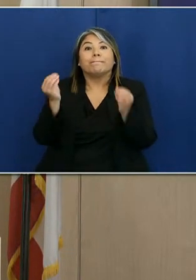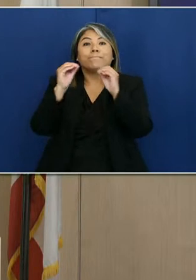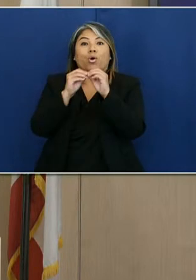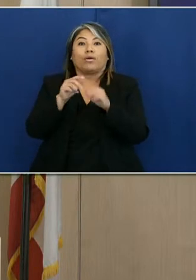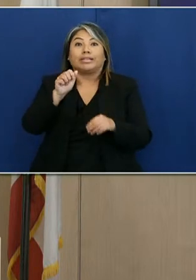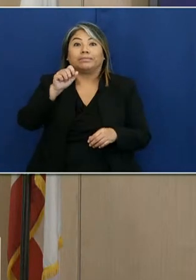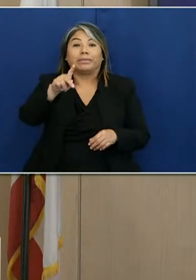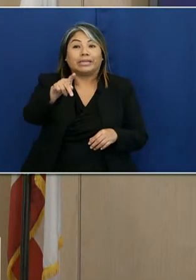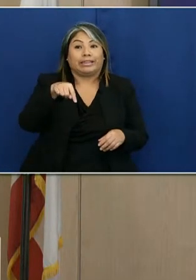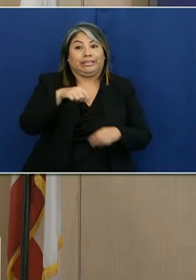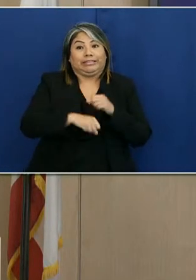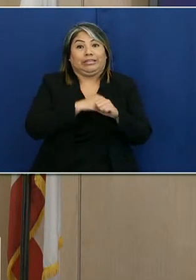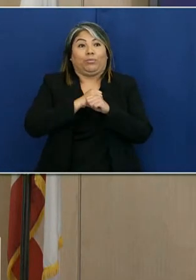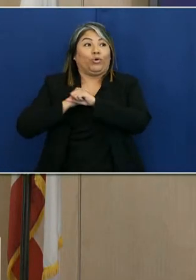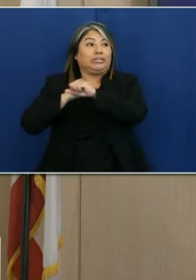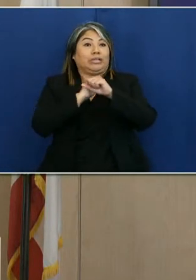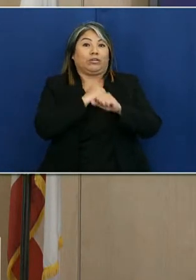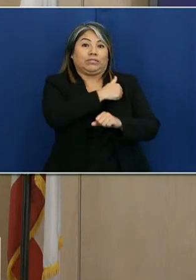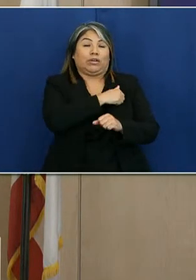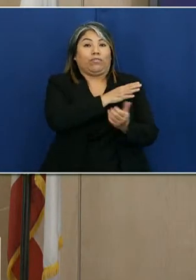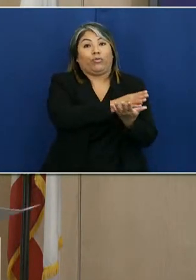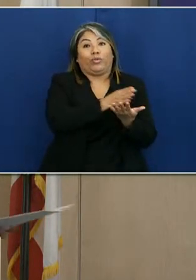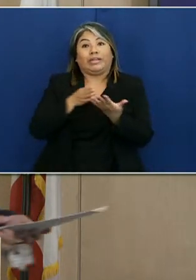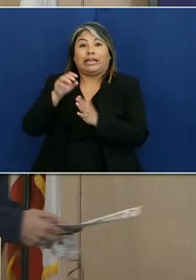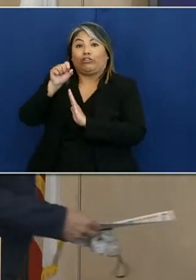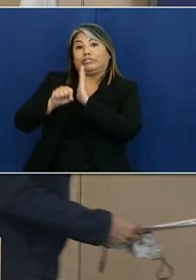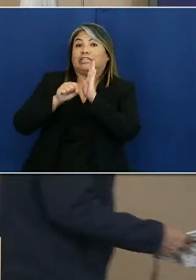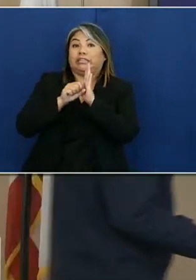protect ourselves through the entire season.